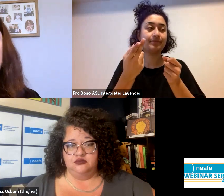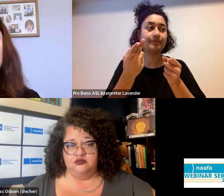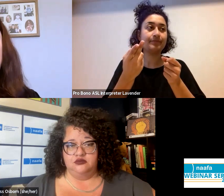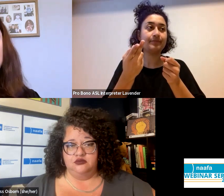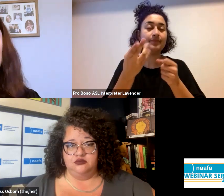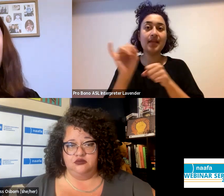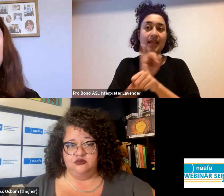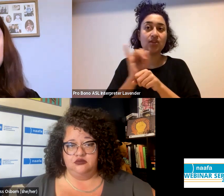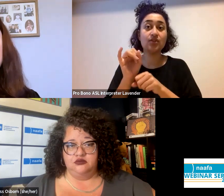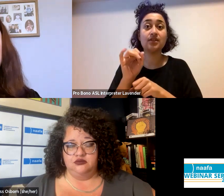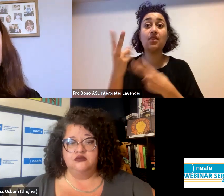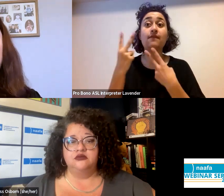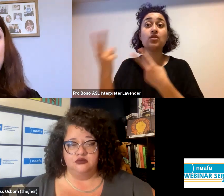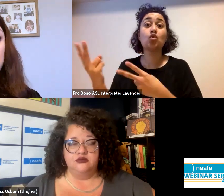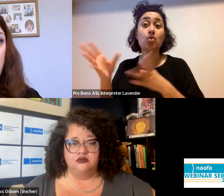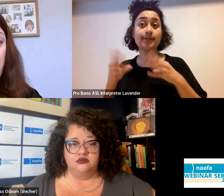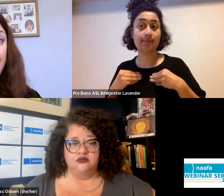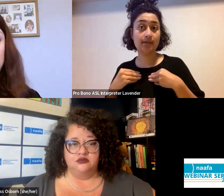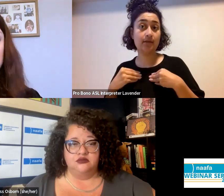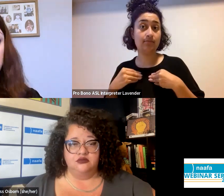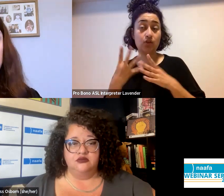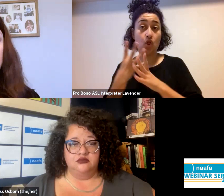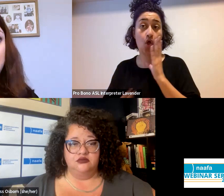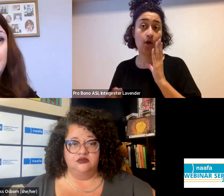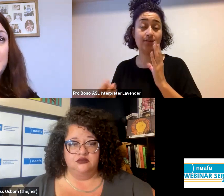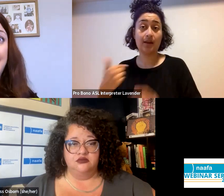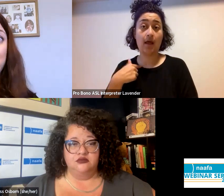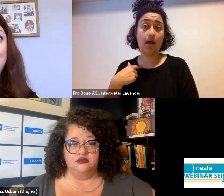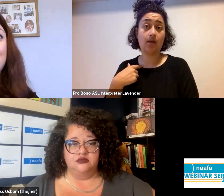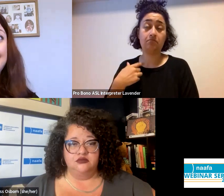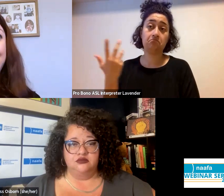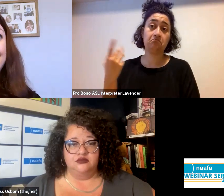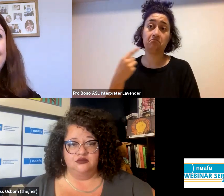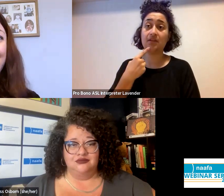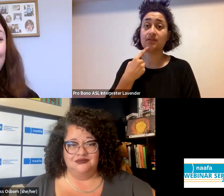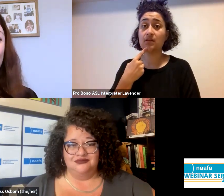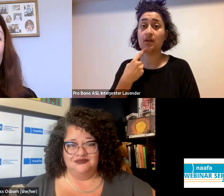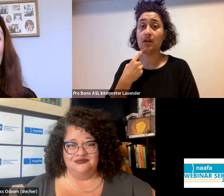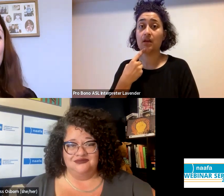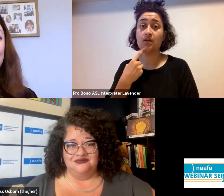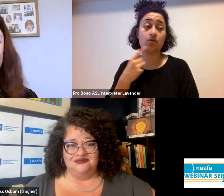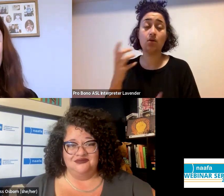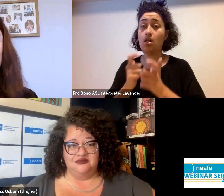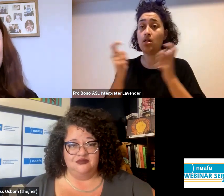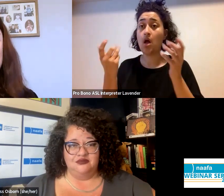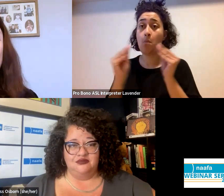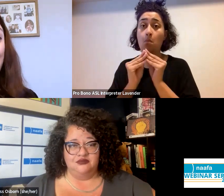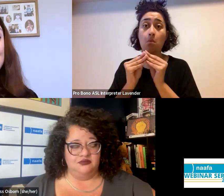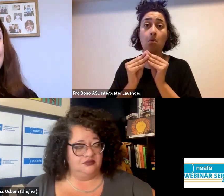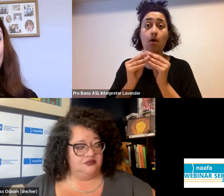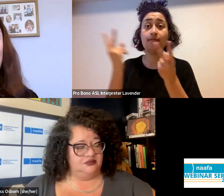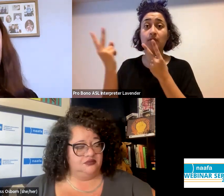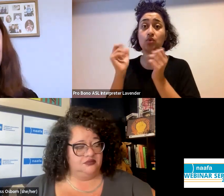funeral home takes that as a loss. And I can say with certainty, there are a lot more funerals